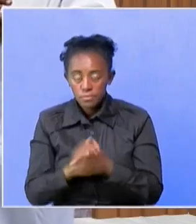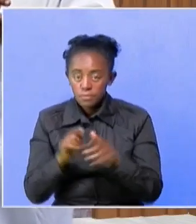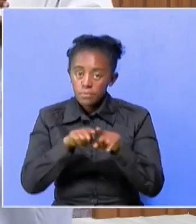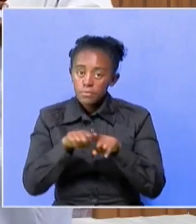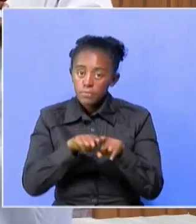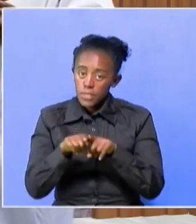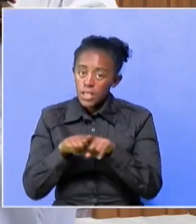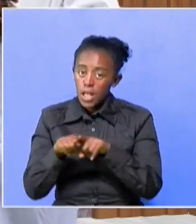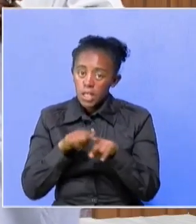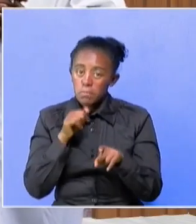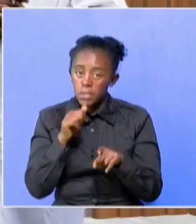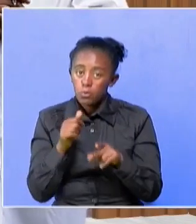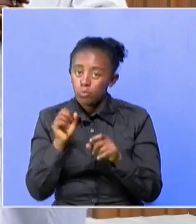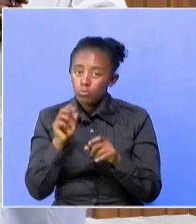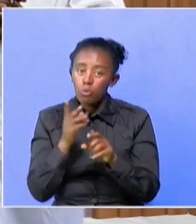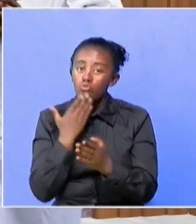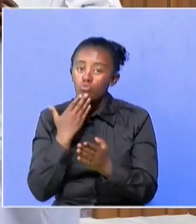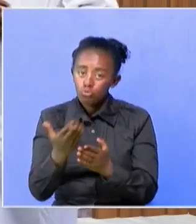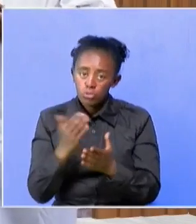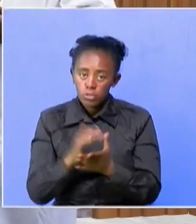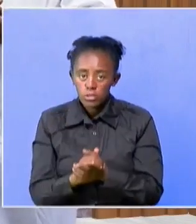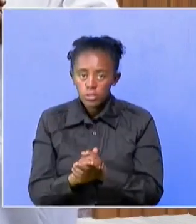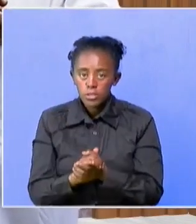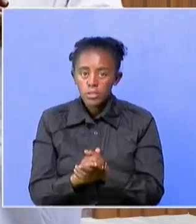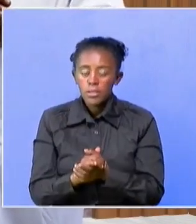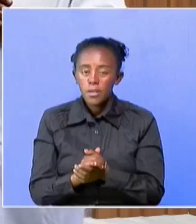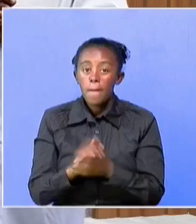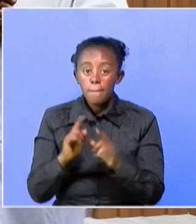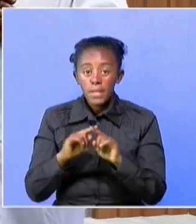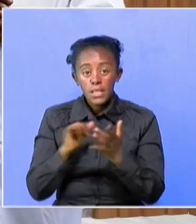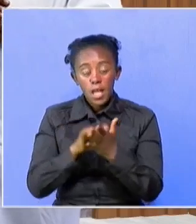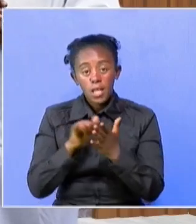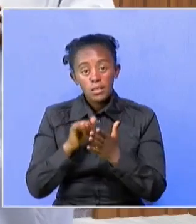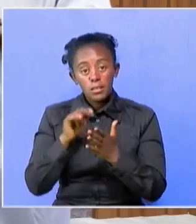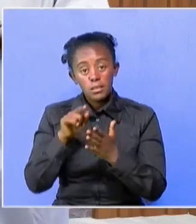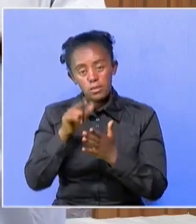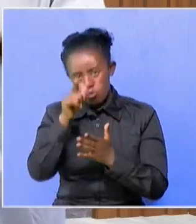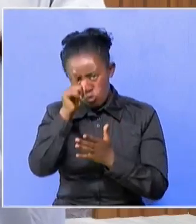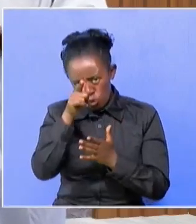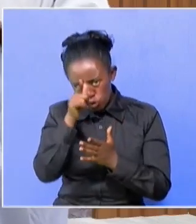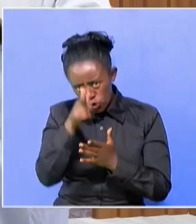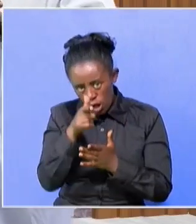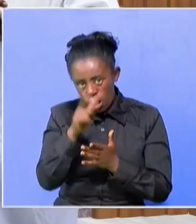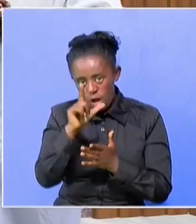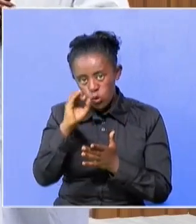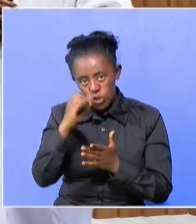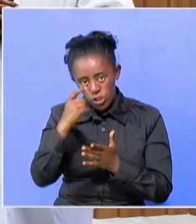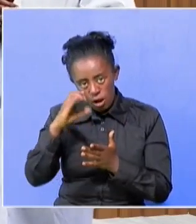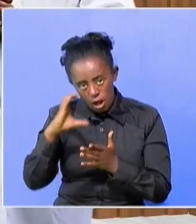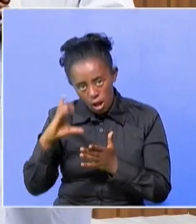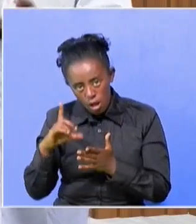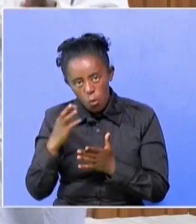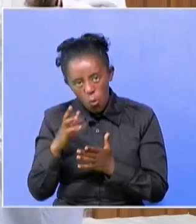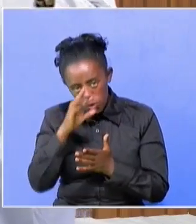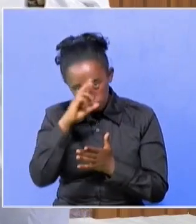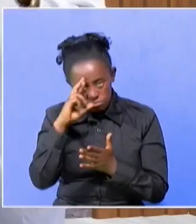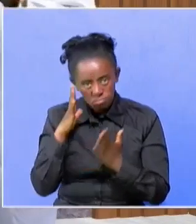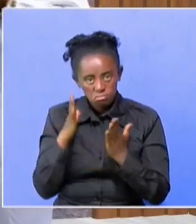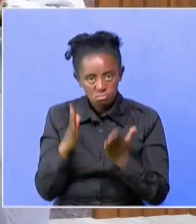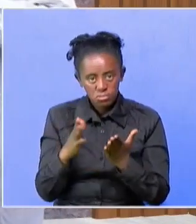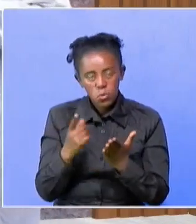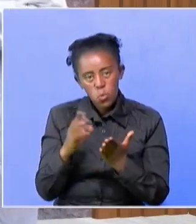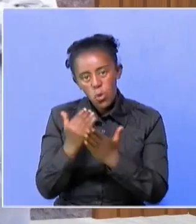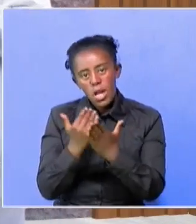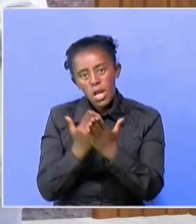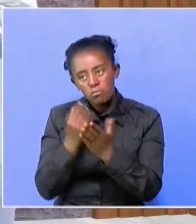that is good, but that has to be logical or that has to be a lesson